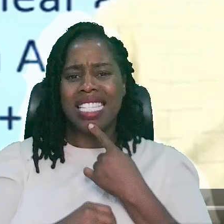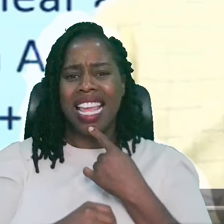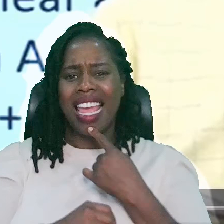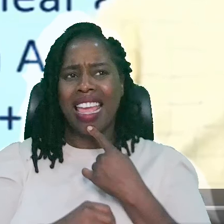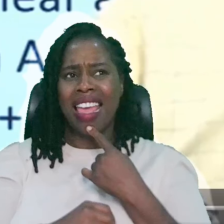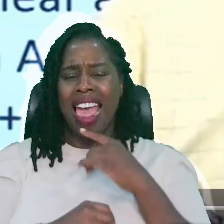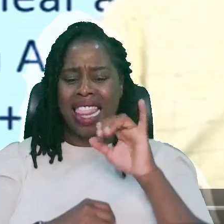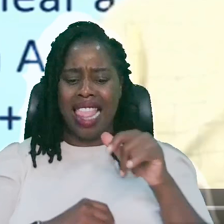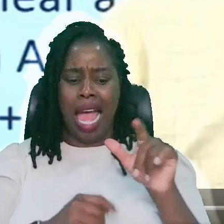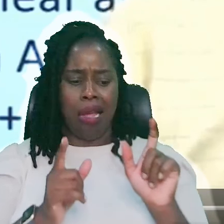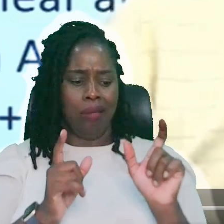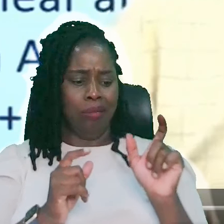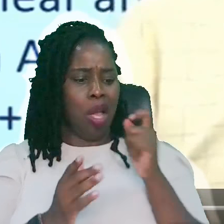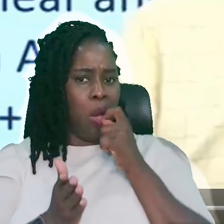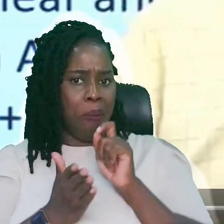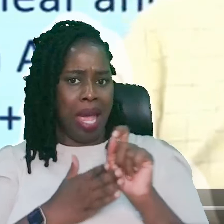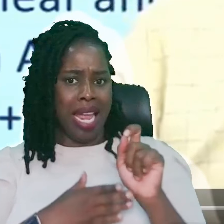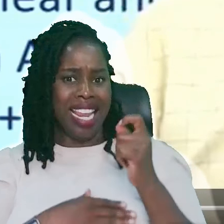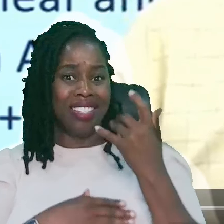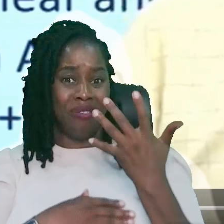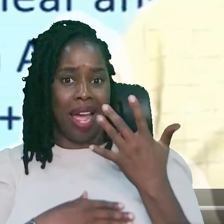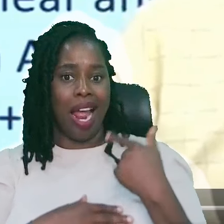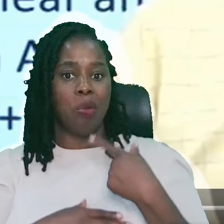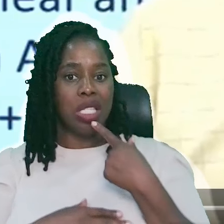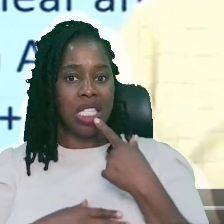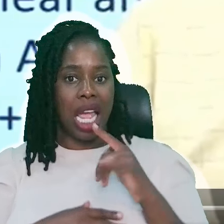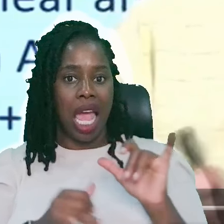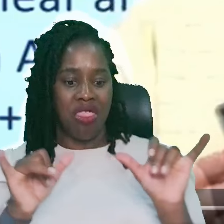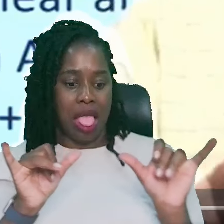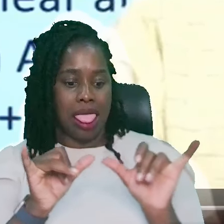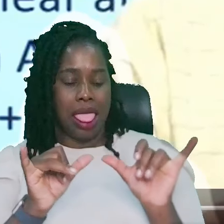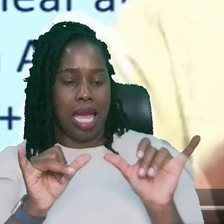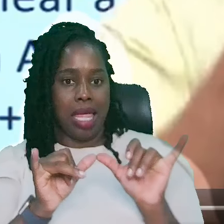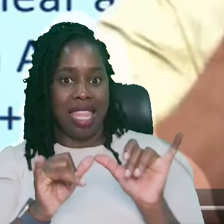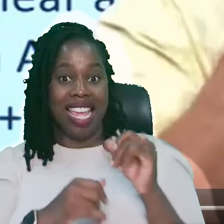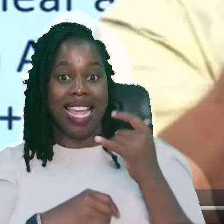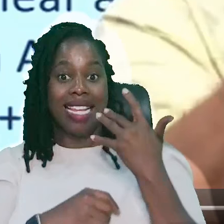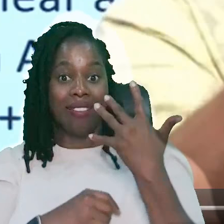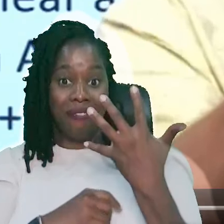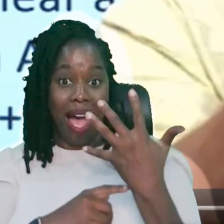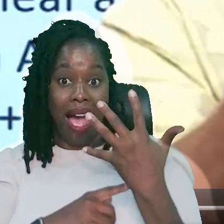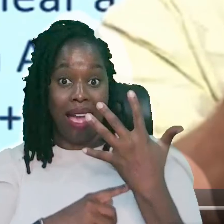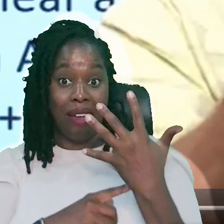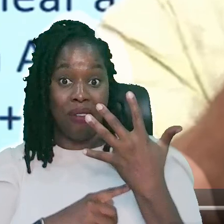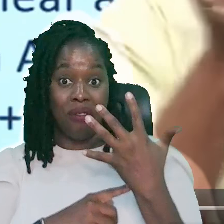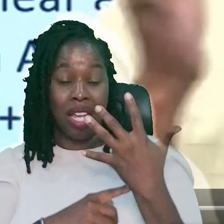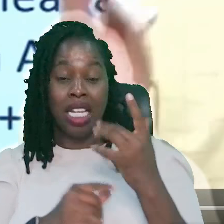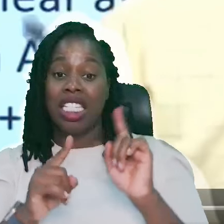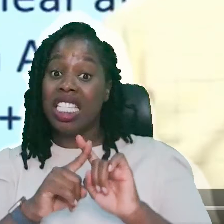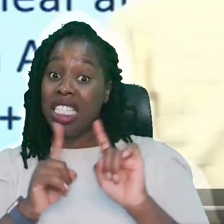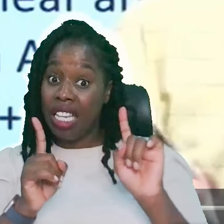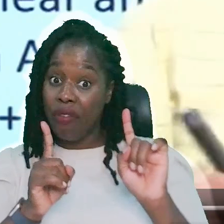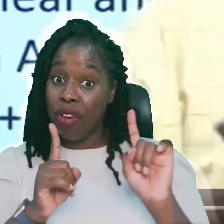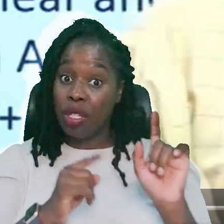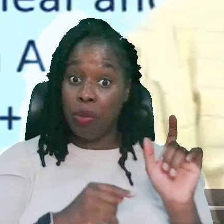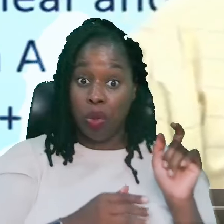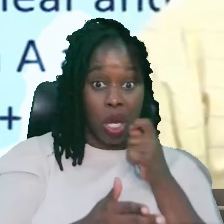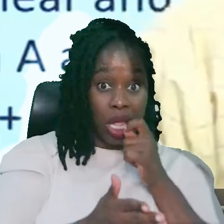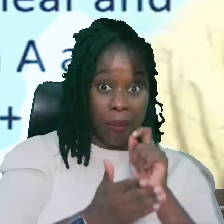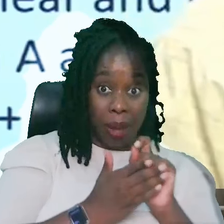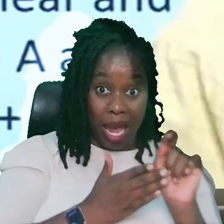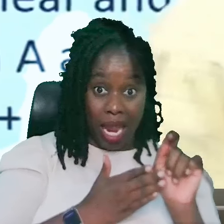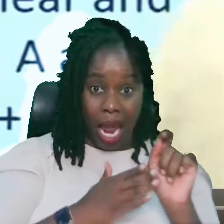5. I would say its length is 5. There's a difference between the pin itself and how long it